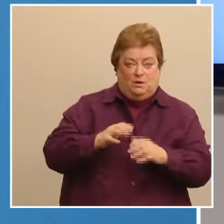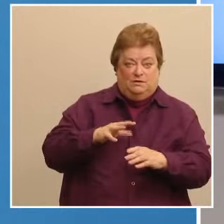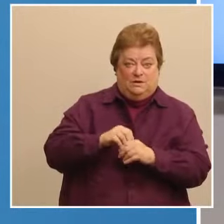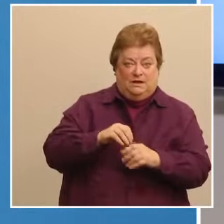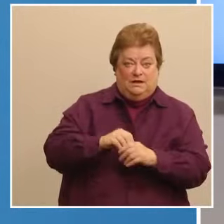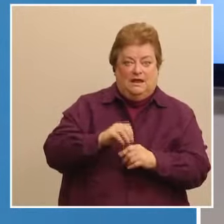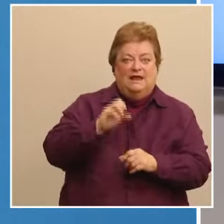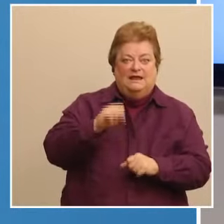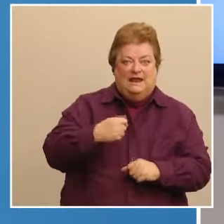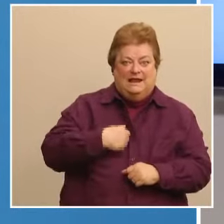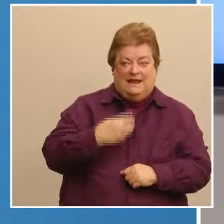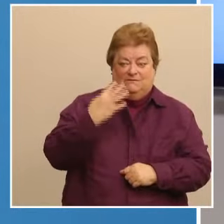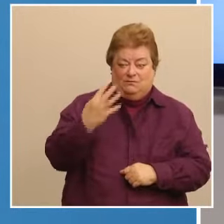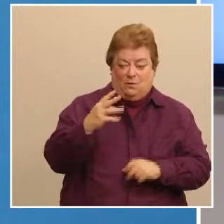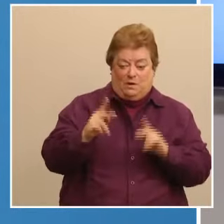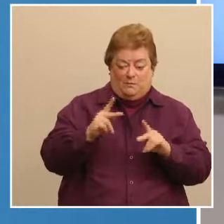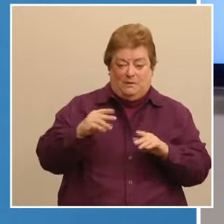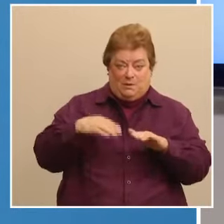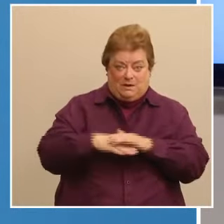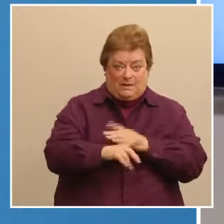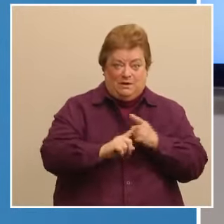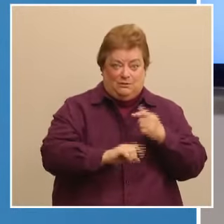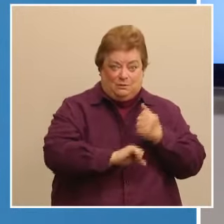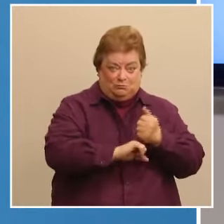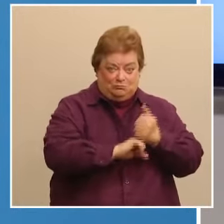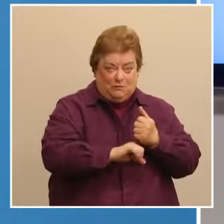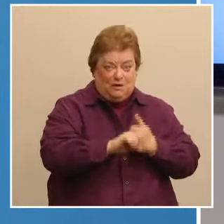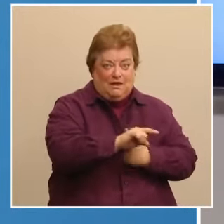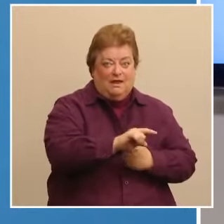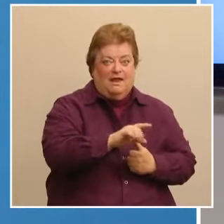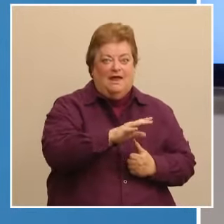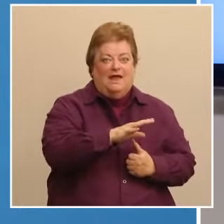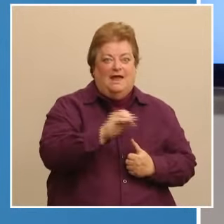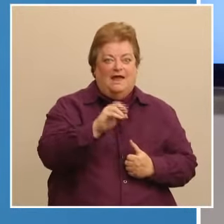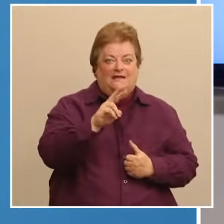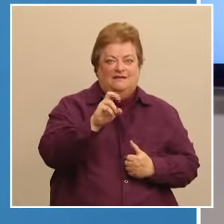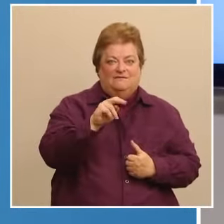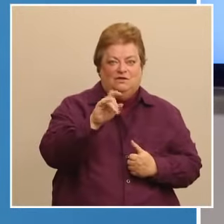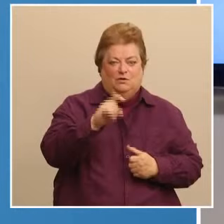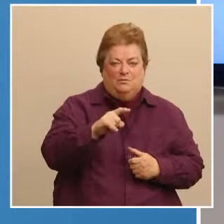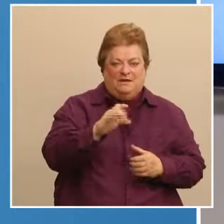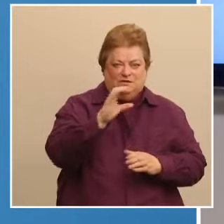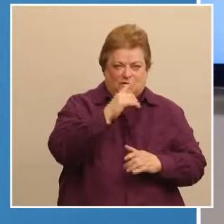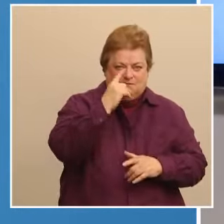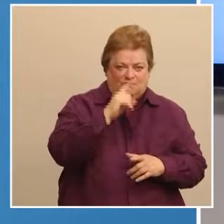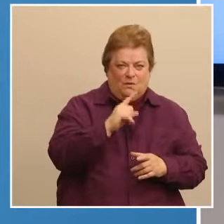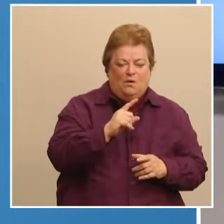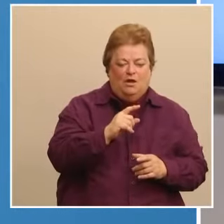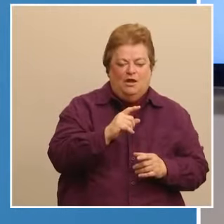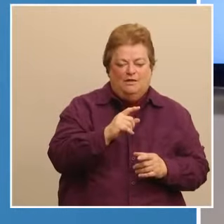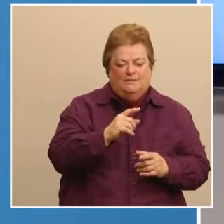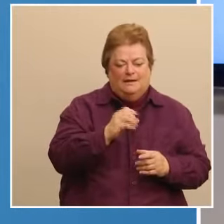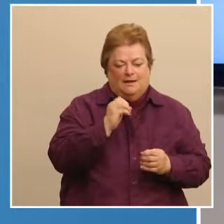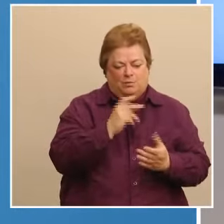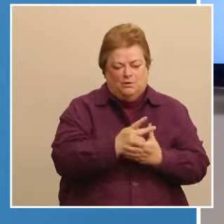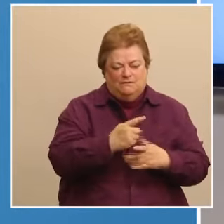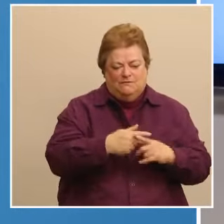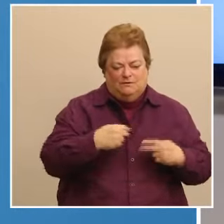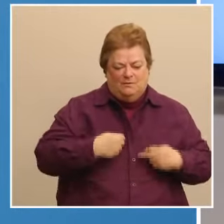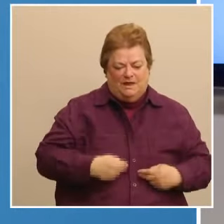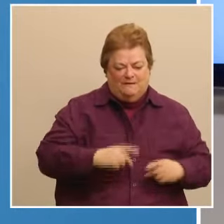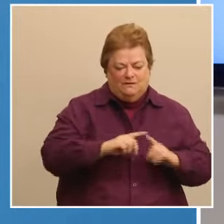4 spectators, and a venue may seek approval from the health department to allow additional spectators if the venue